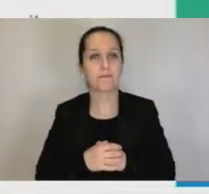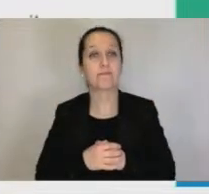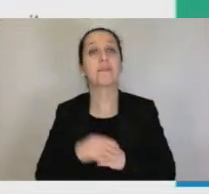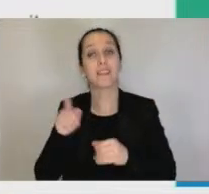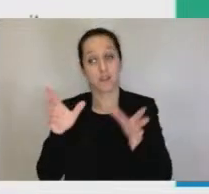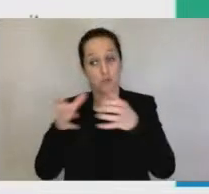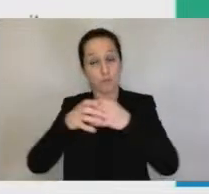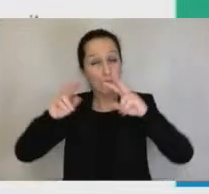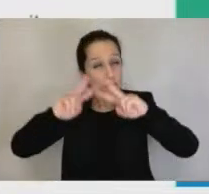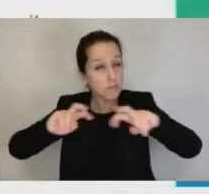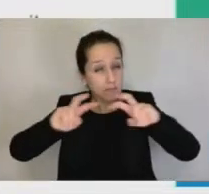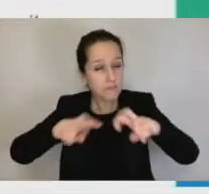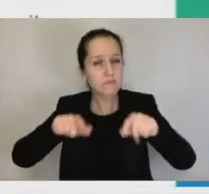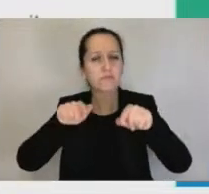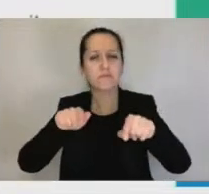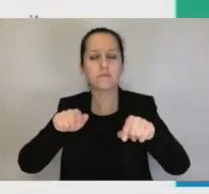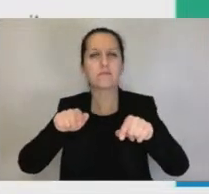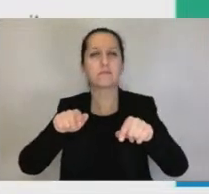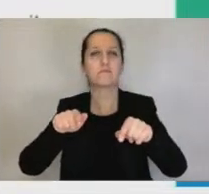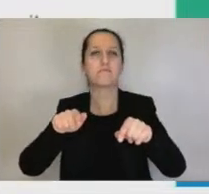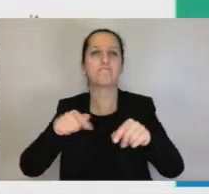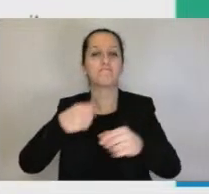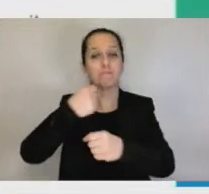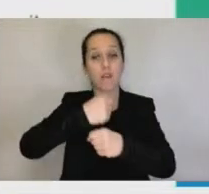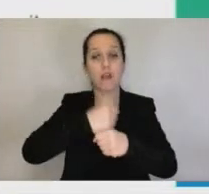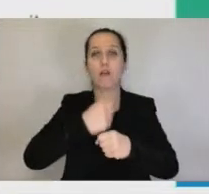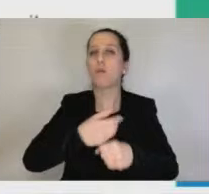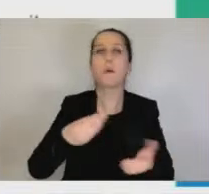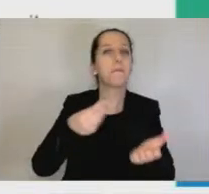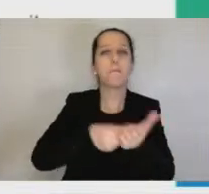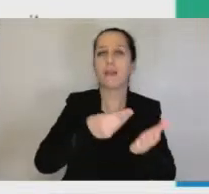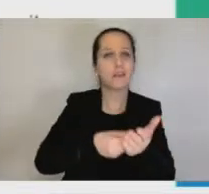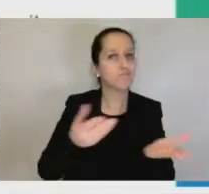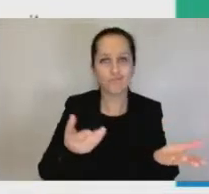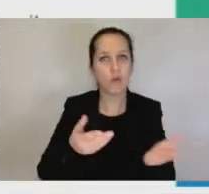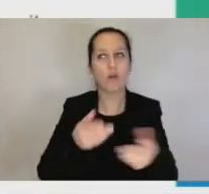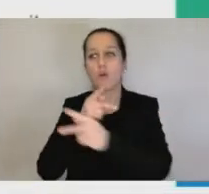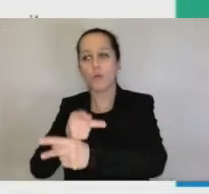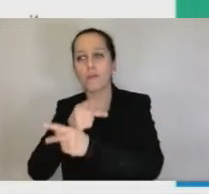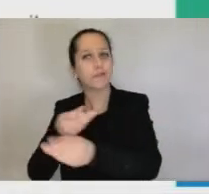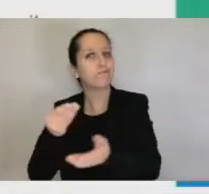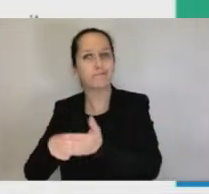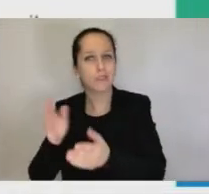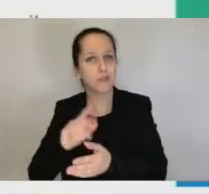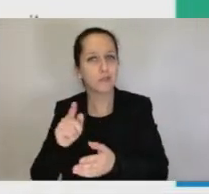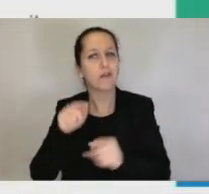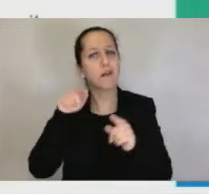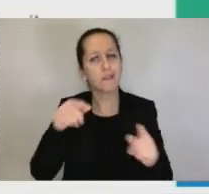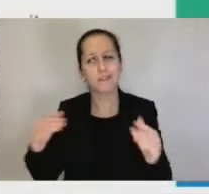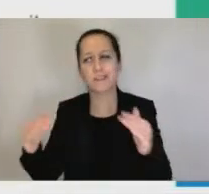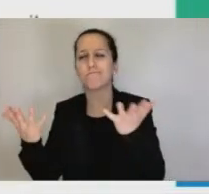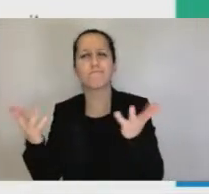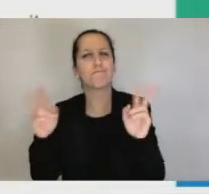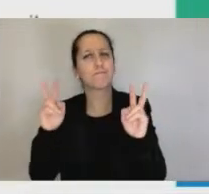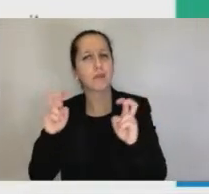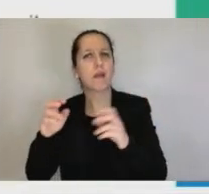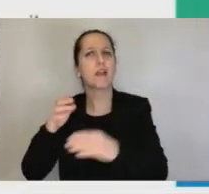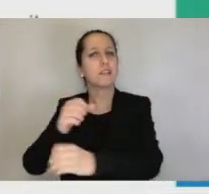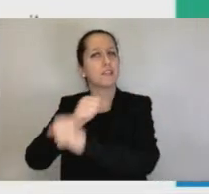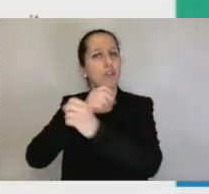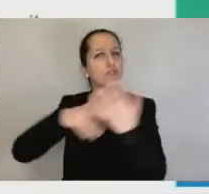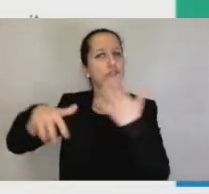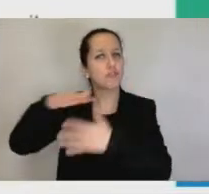organization conducted a study on care and non-paid work and their compensation and social